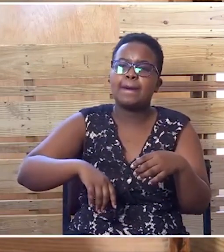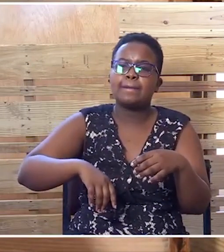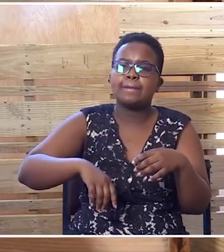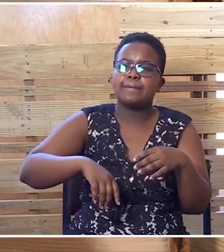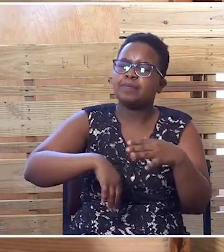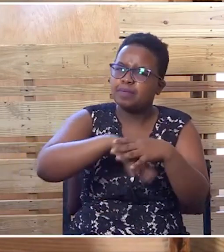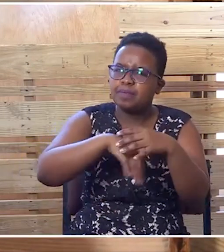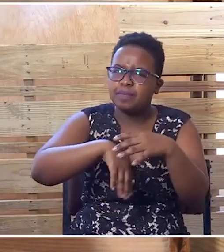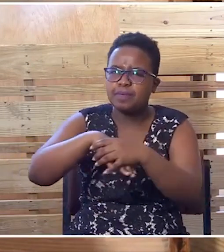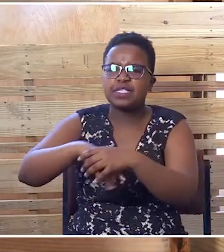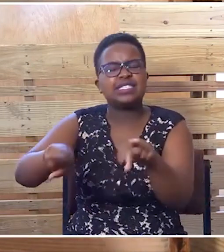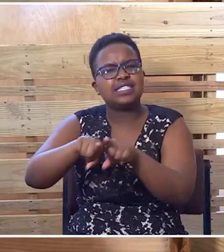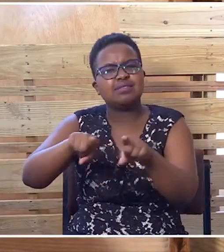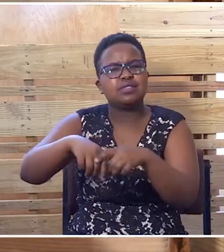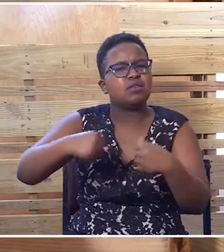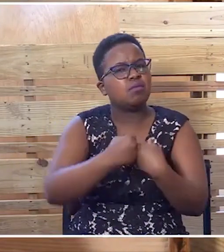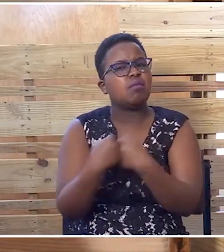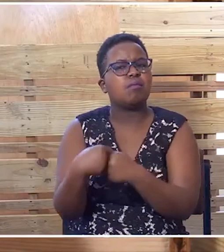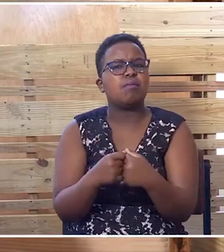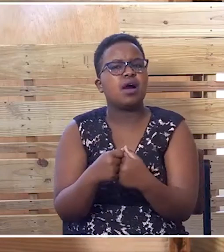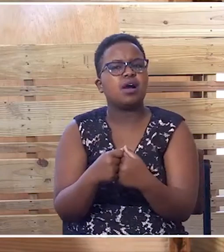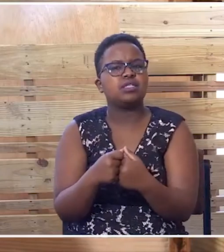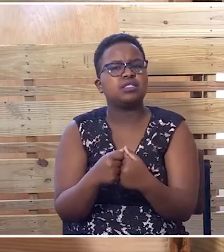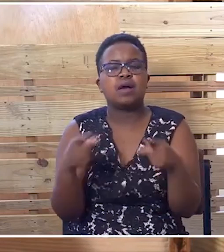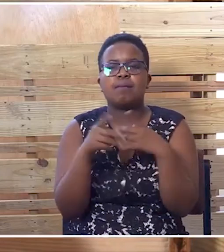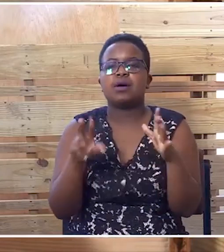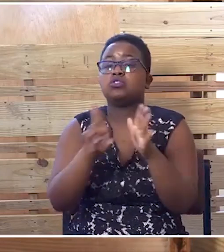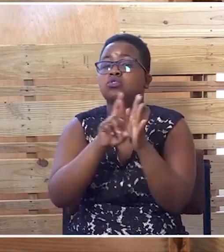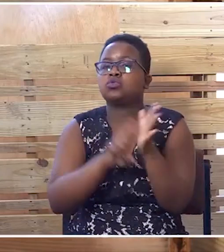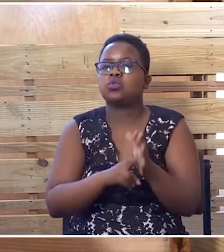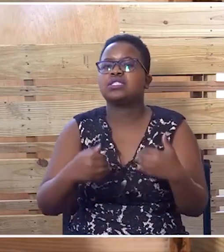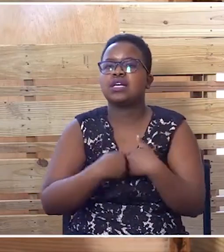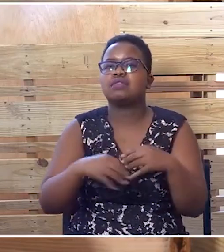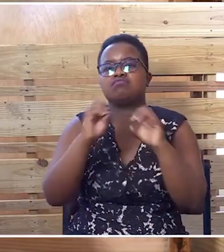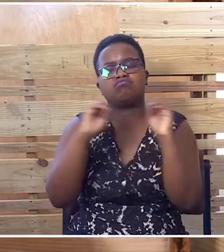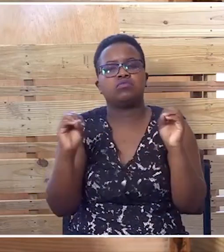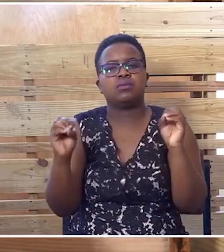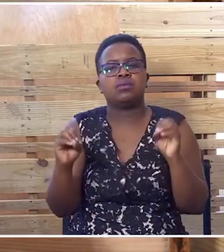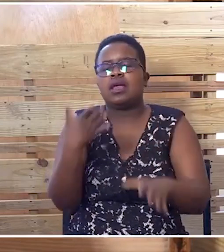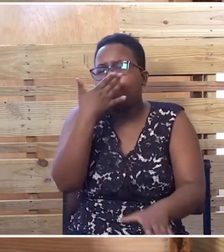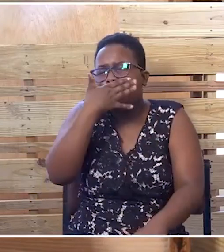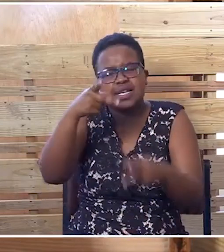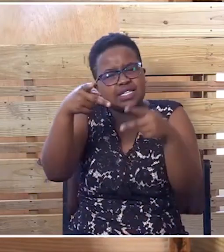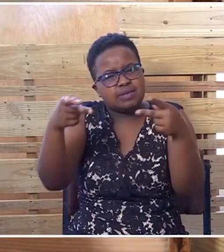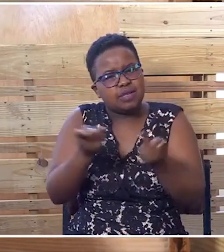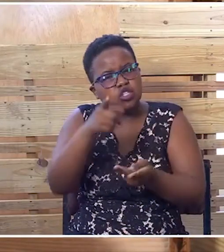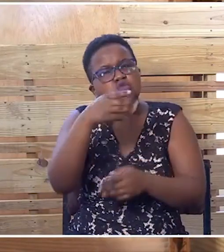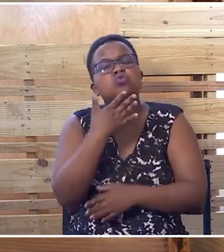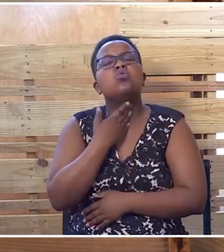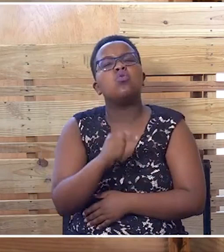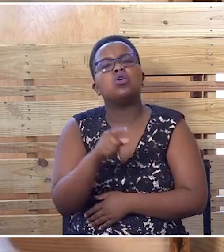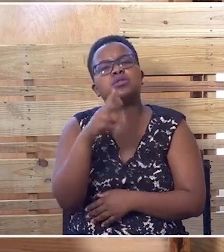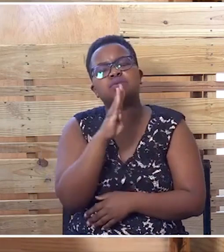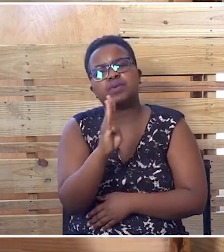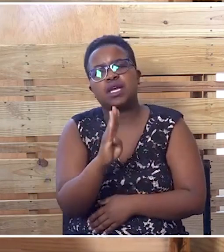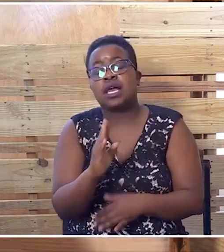you as you play this match. What would be the best place would you want to be? Is it when